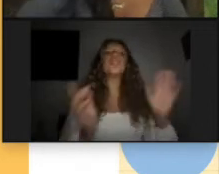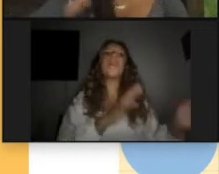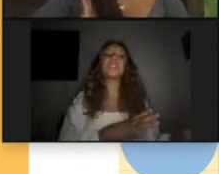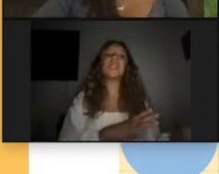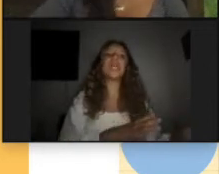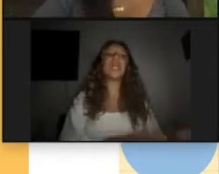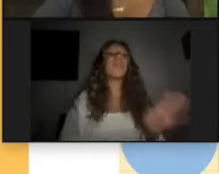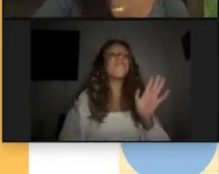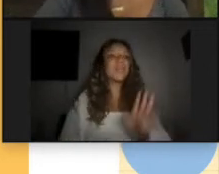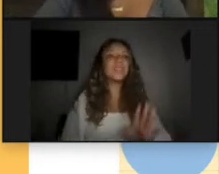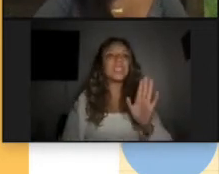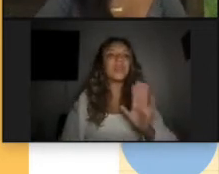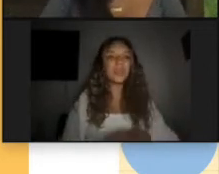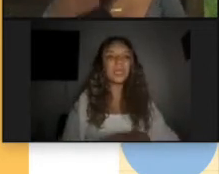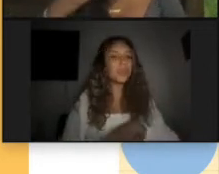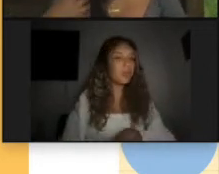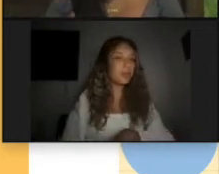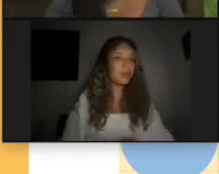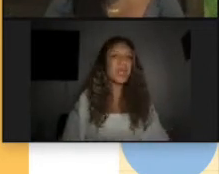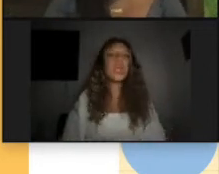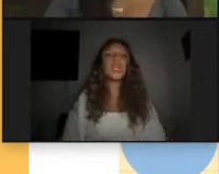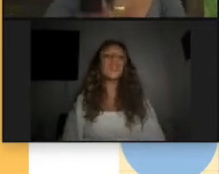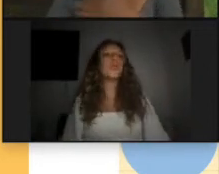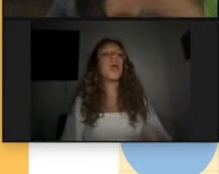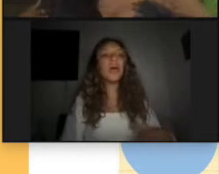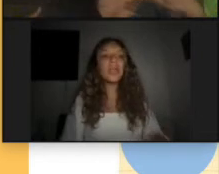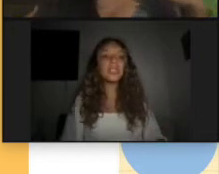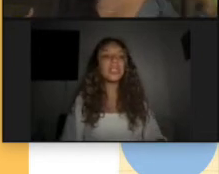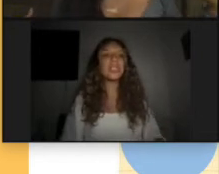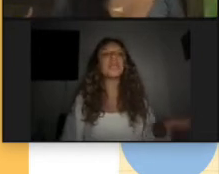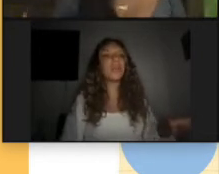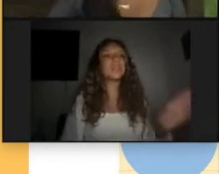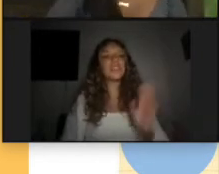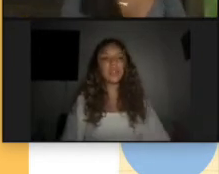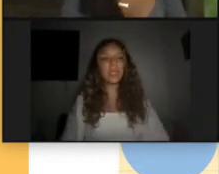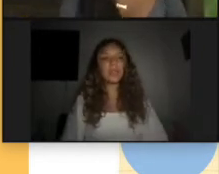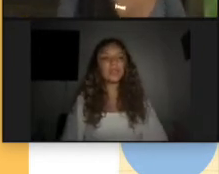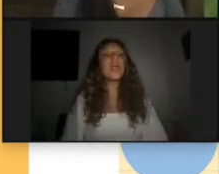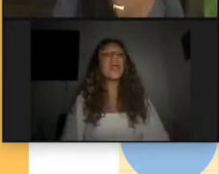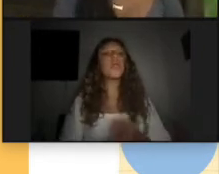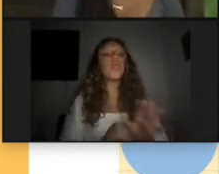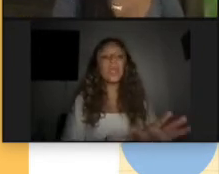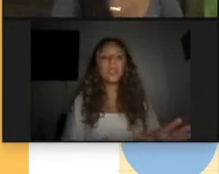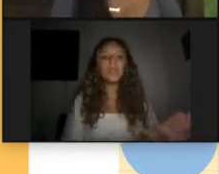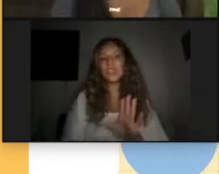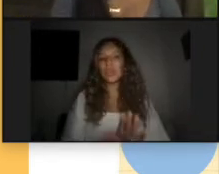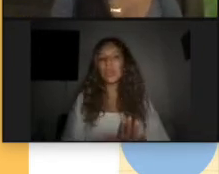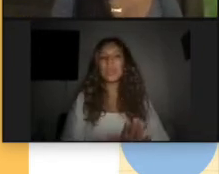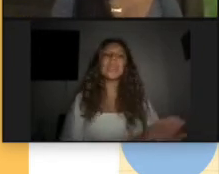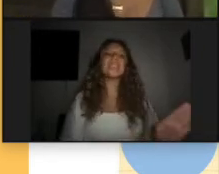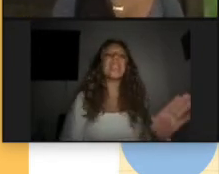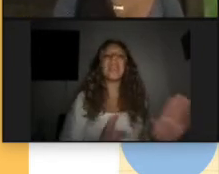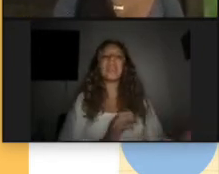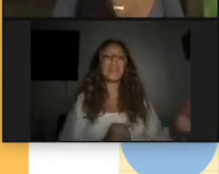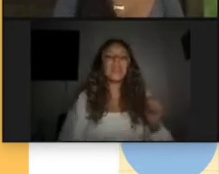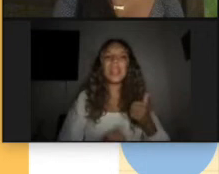to a passing grade on the 15-week report card you were all entered in a prize drawing the winner of the drawing